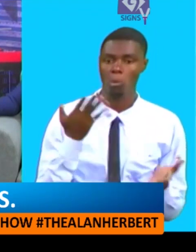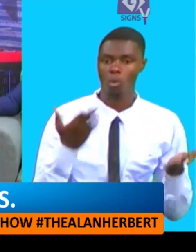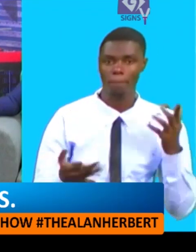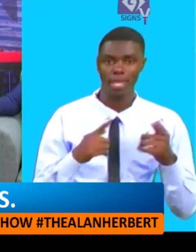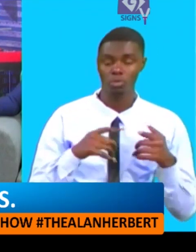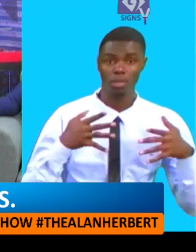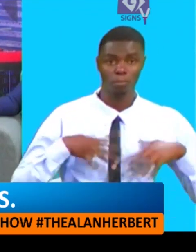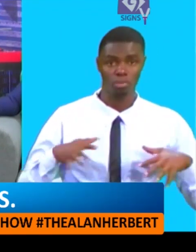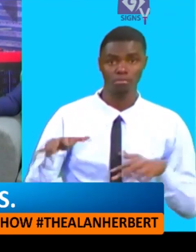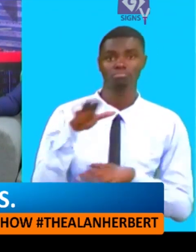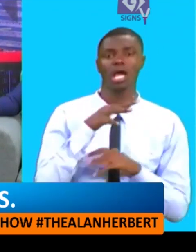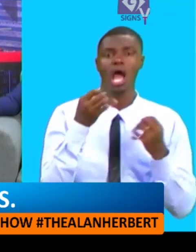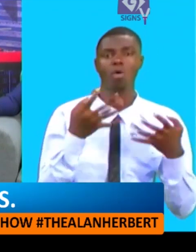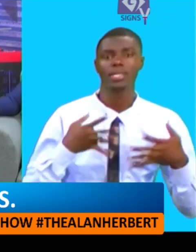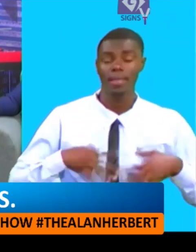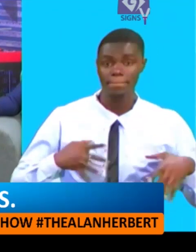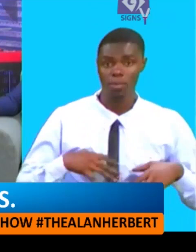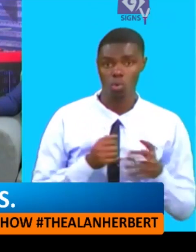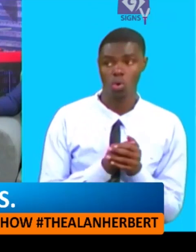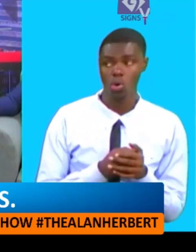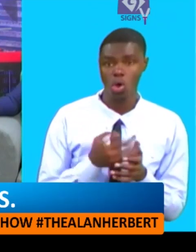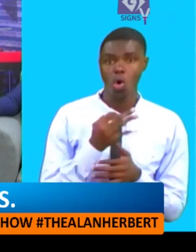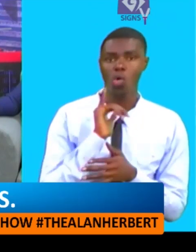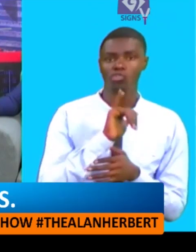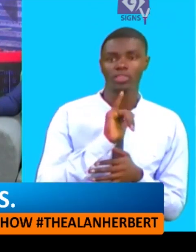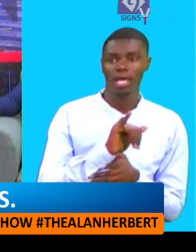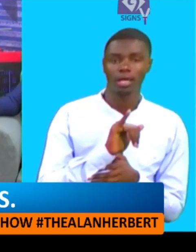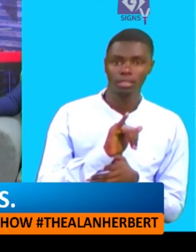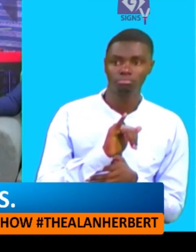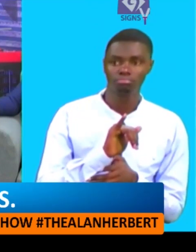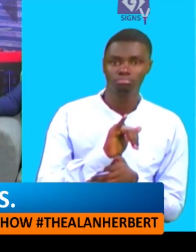compared to the population, how many people are of that particular